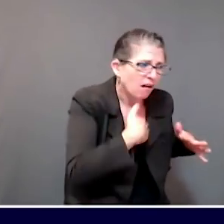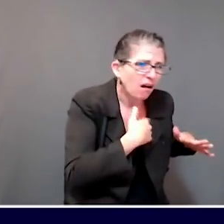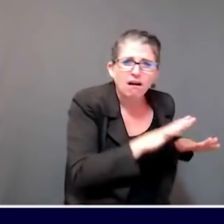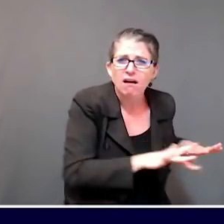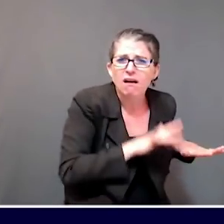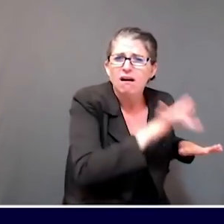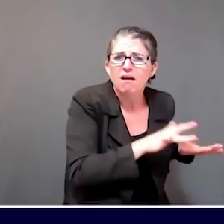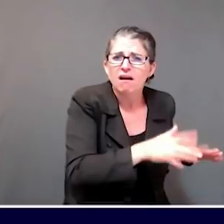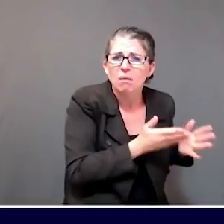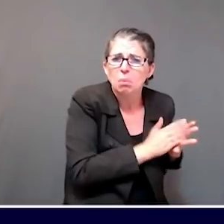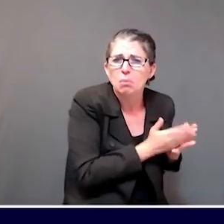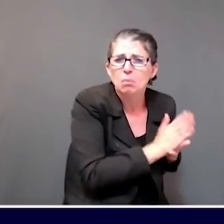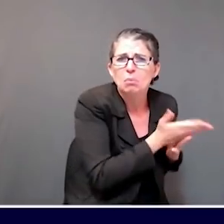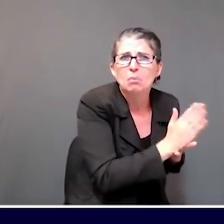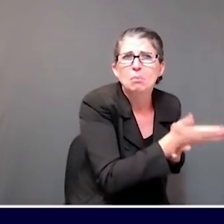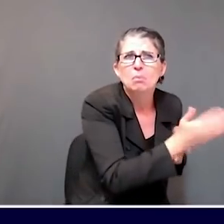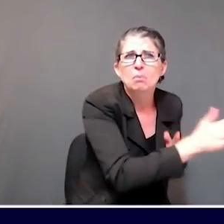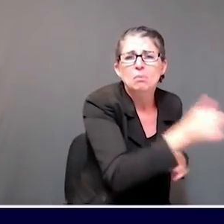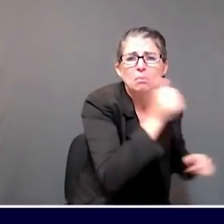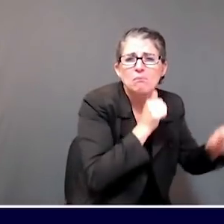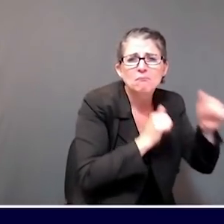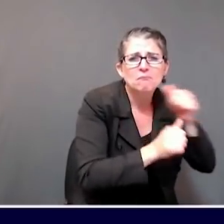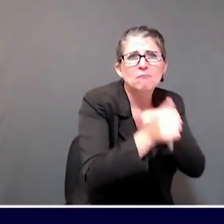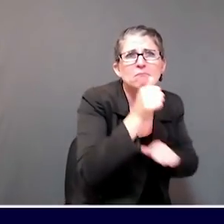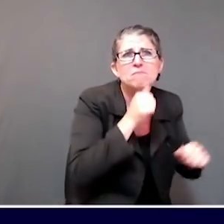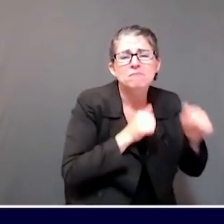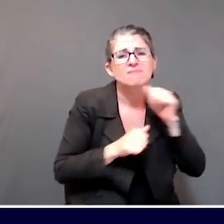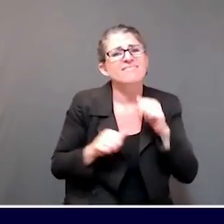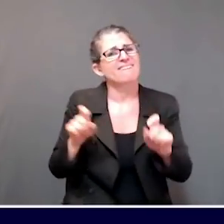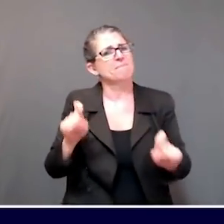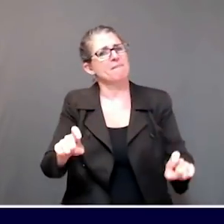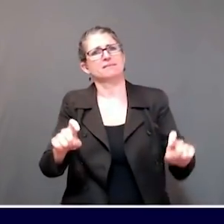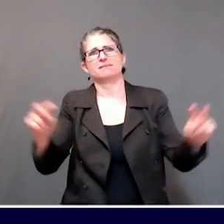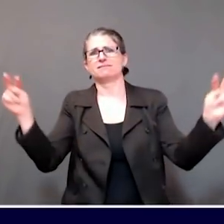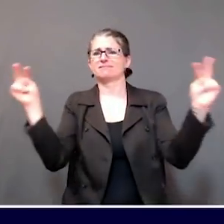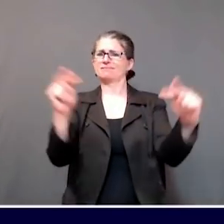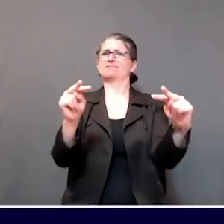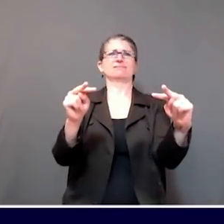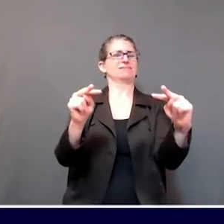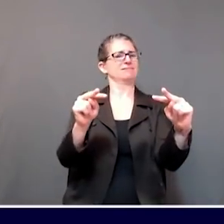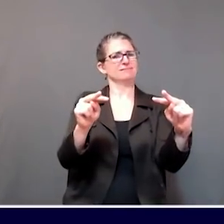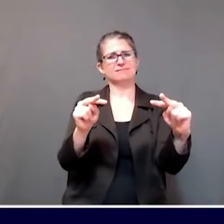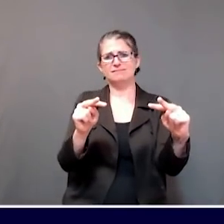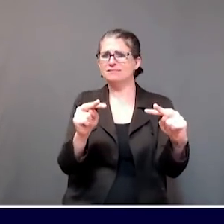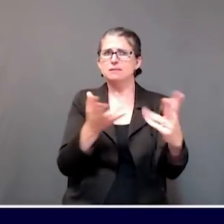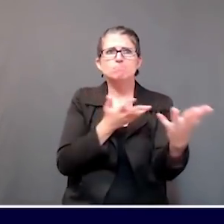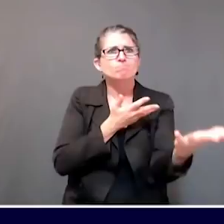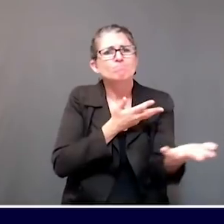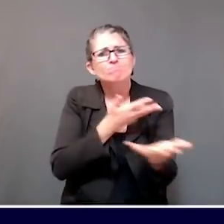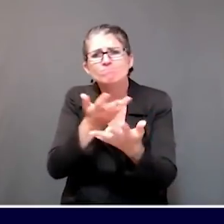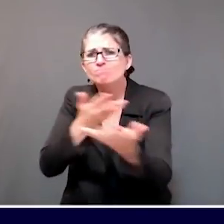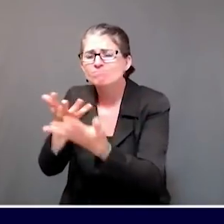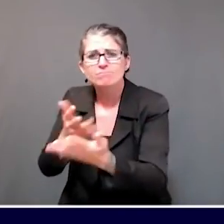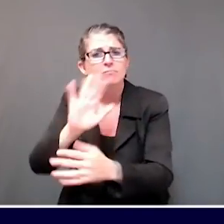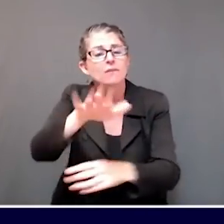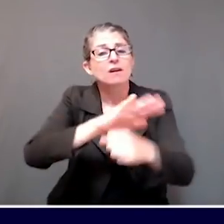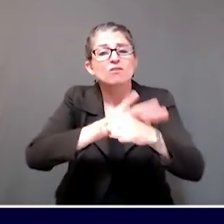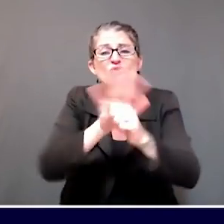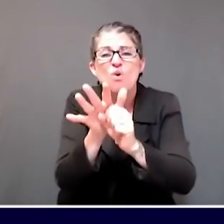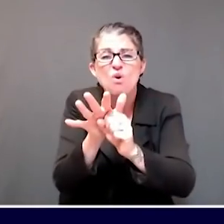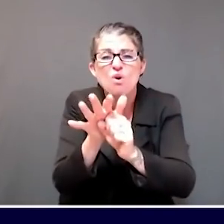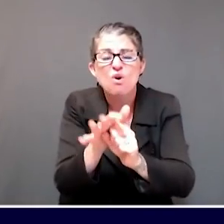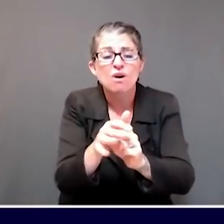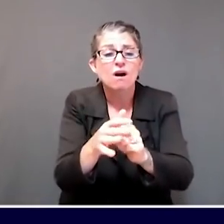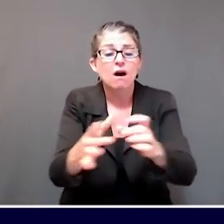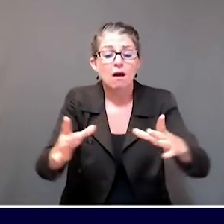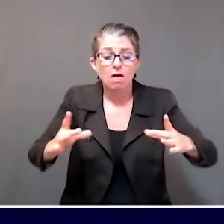this pandemic as the very serious illness it is and continue to do what's been working well for Maine. As the governor has said, now is the time to